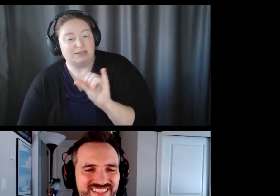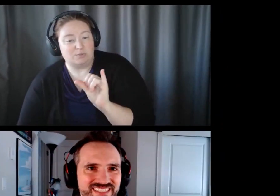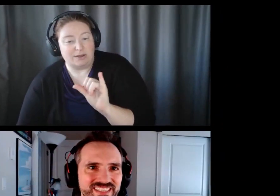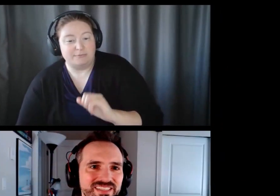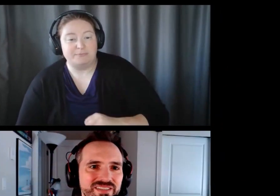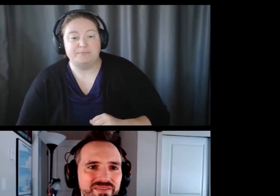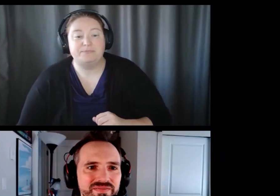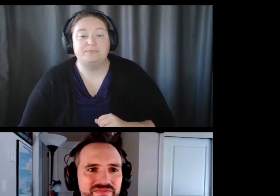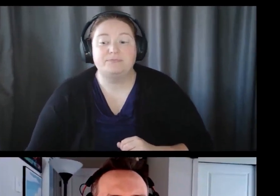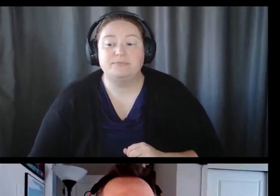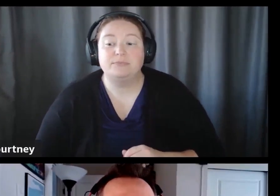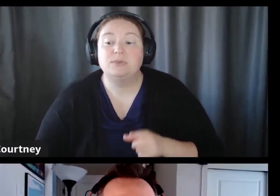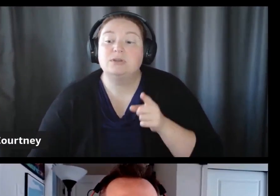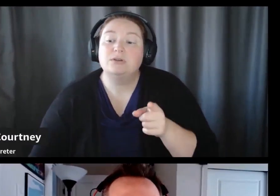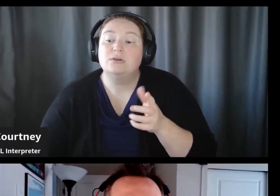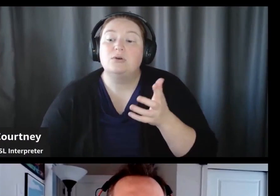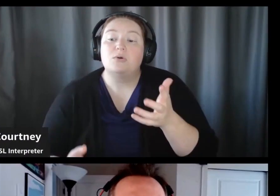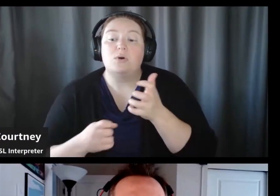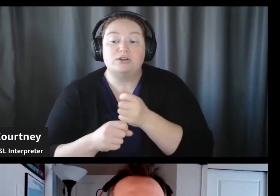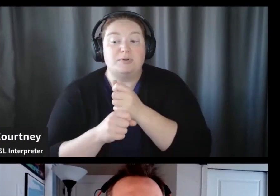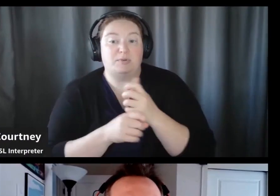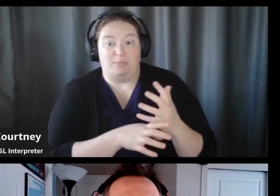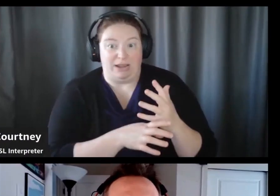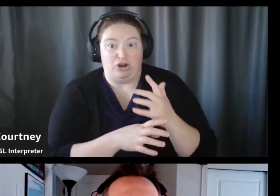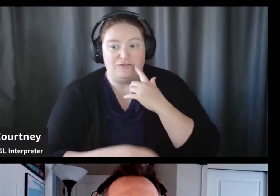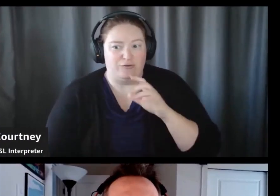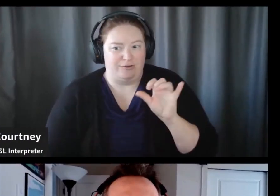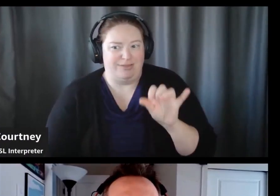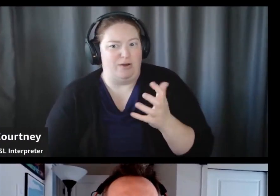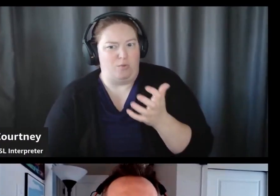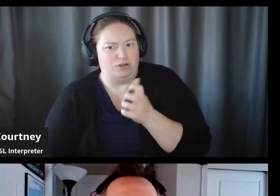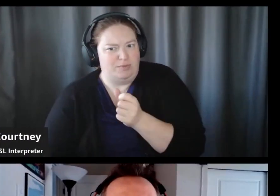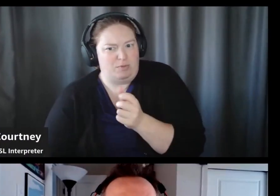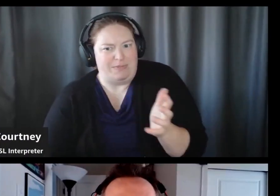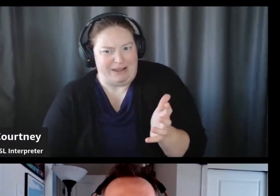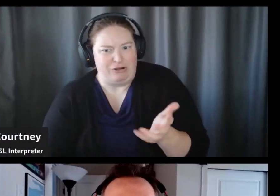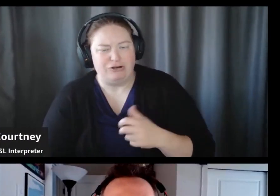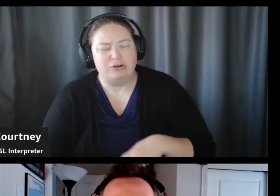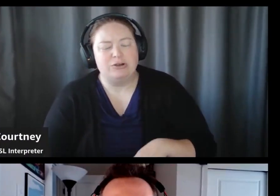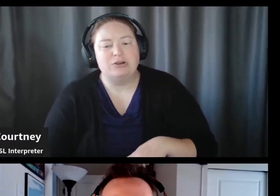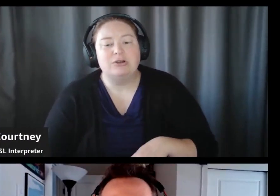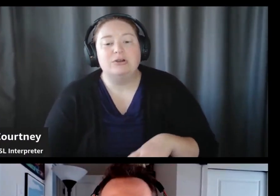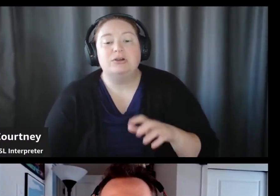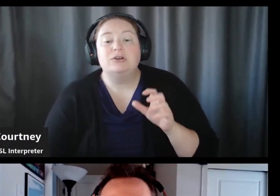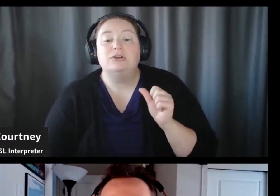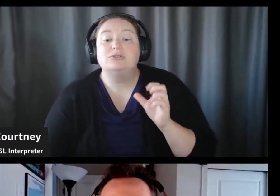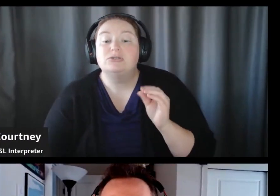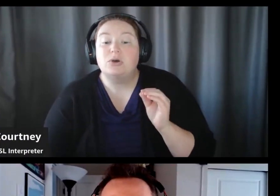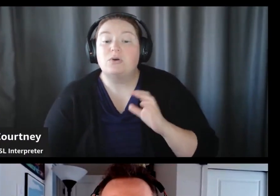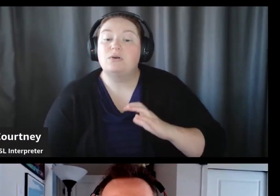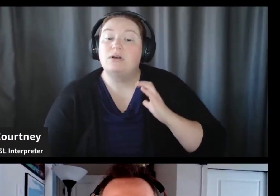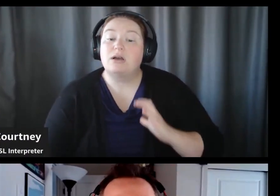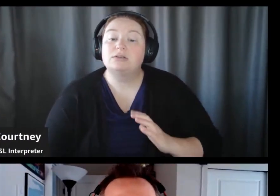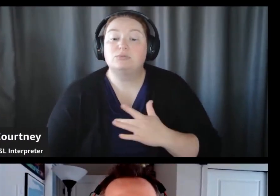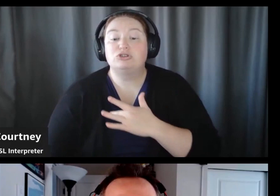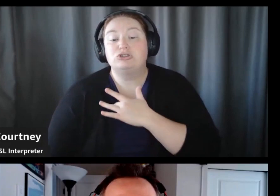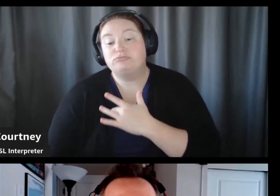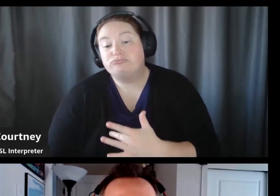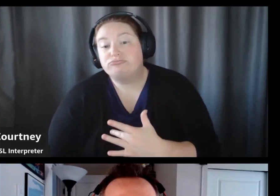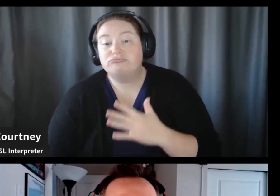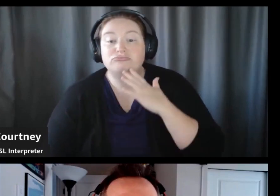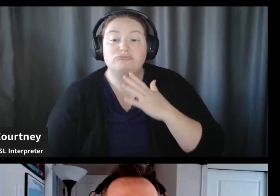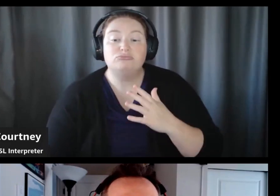you want to be prepared for something like that, right? So customers would usually sort of create